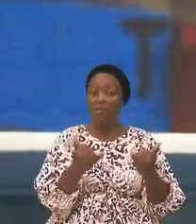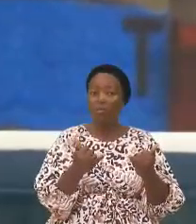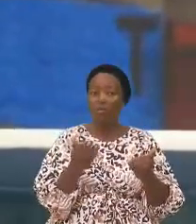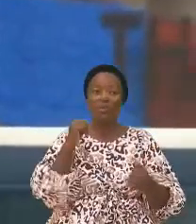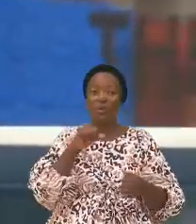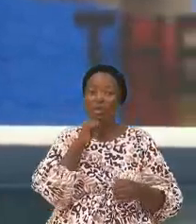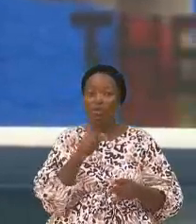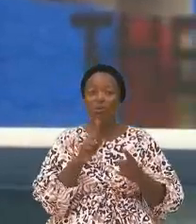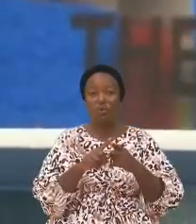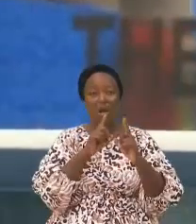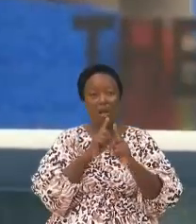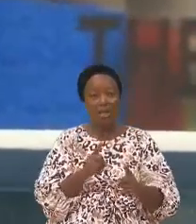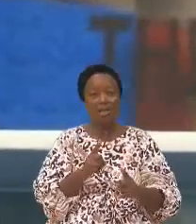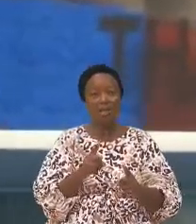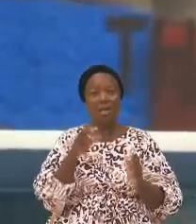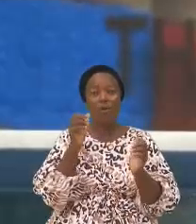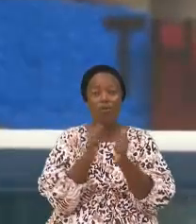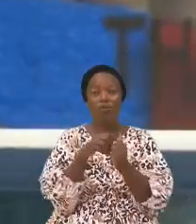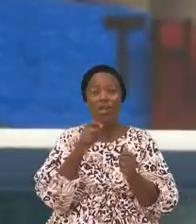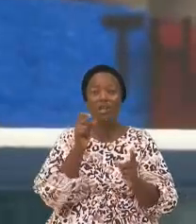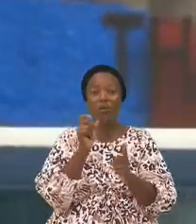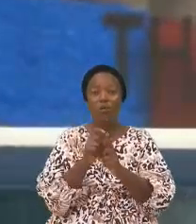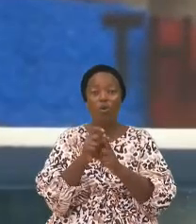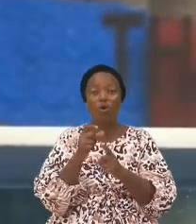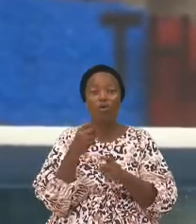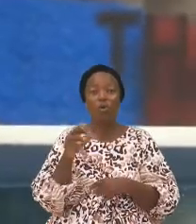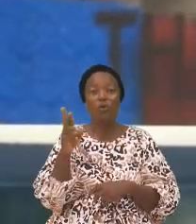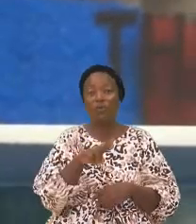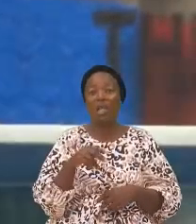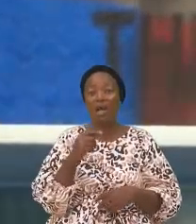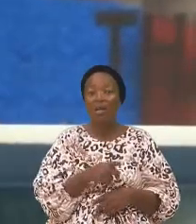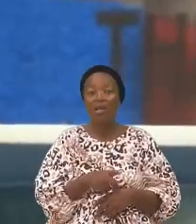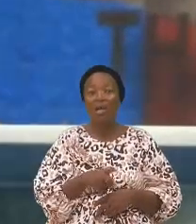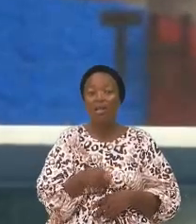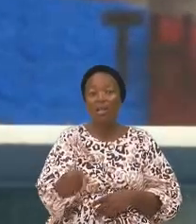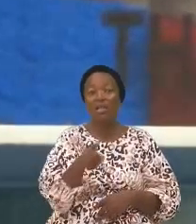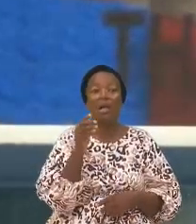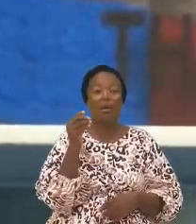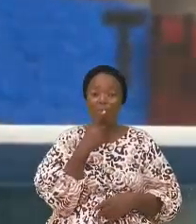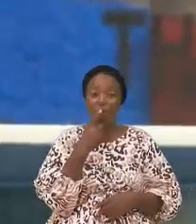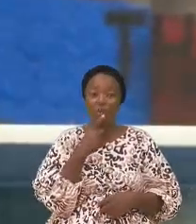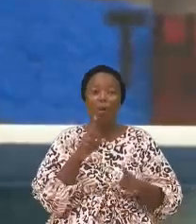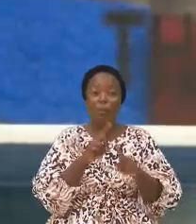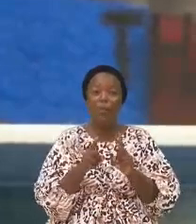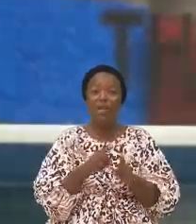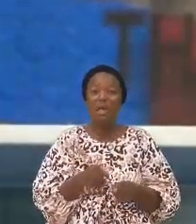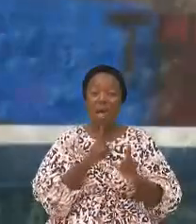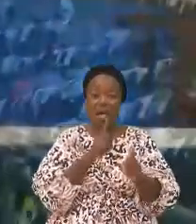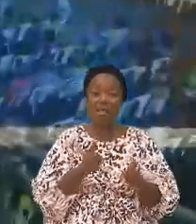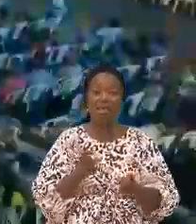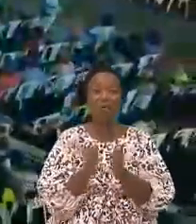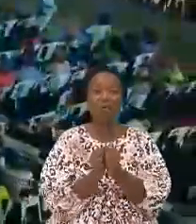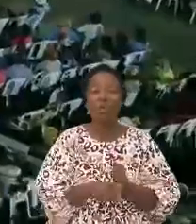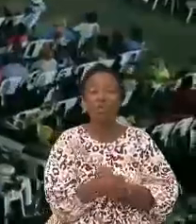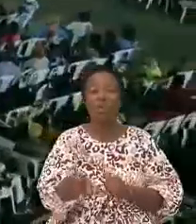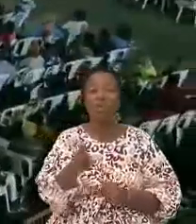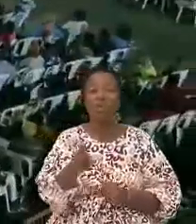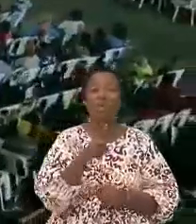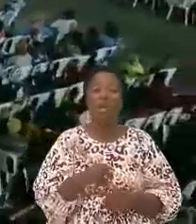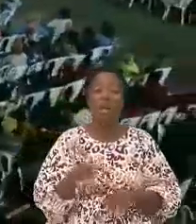life or death? Now, they were not to answer with the words of their mouth. They were